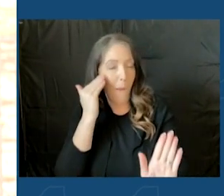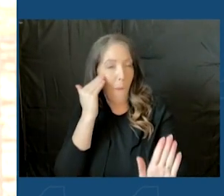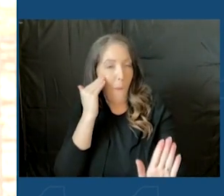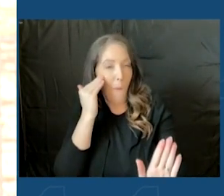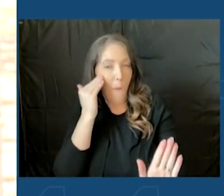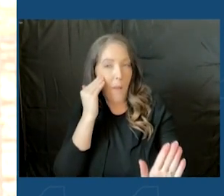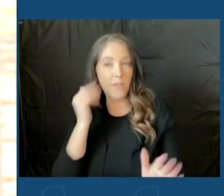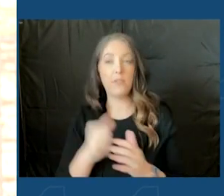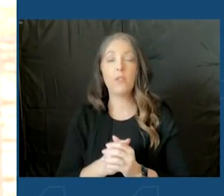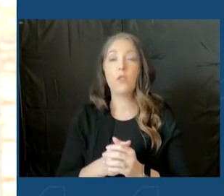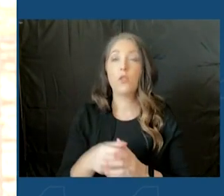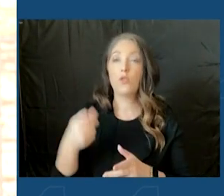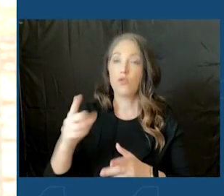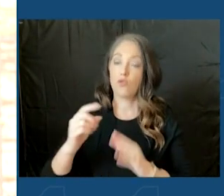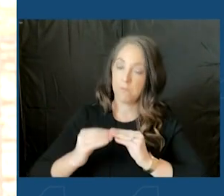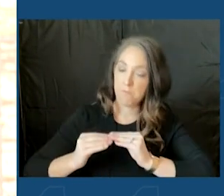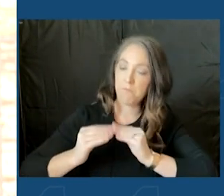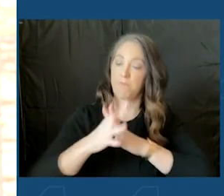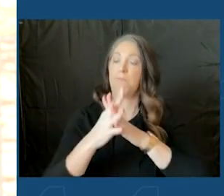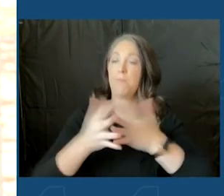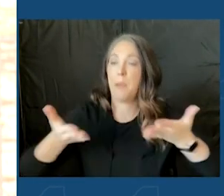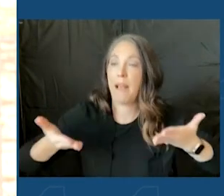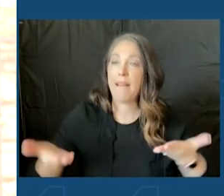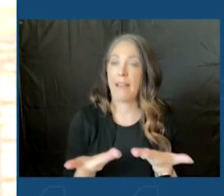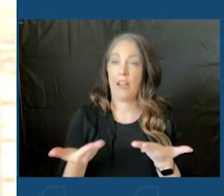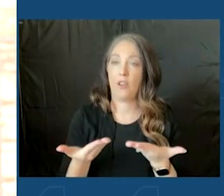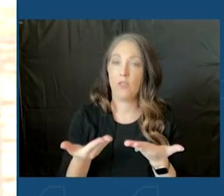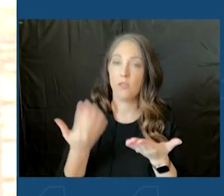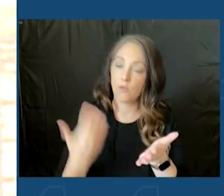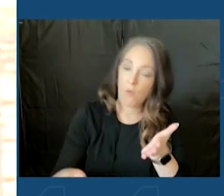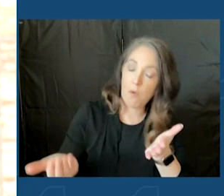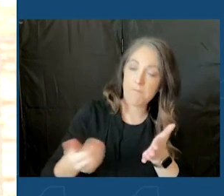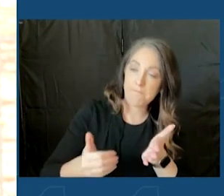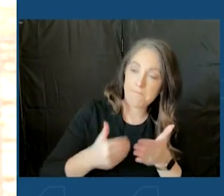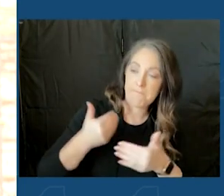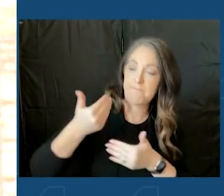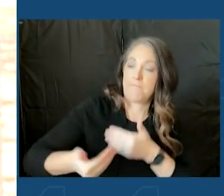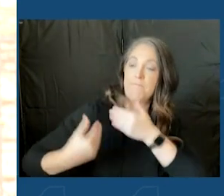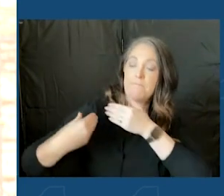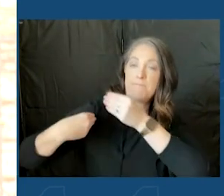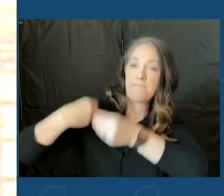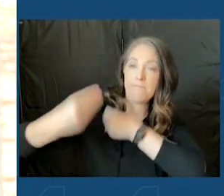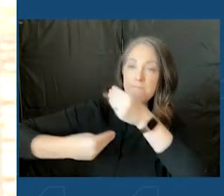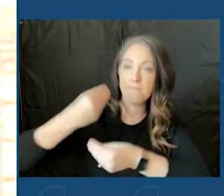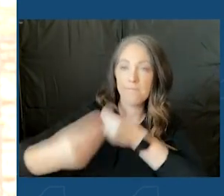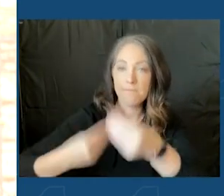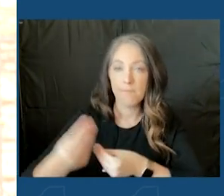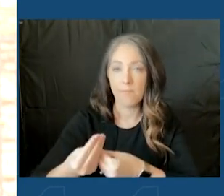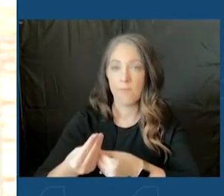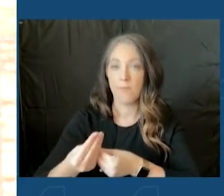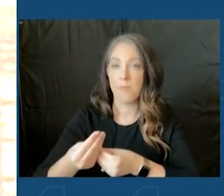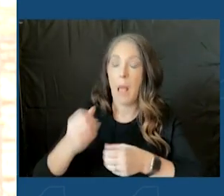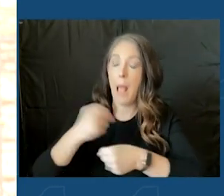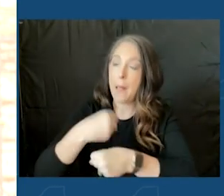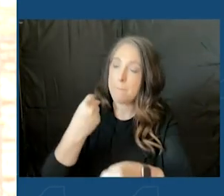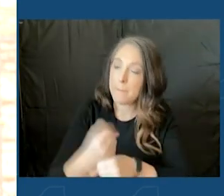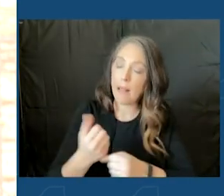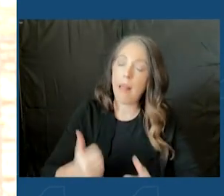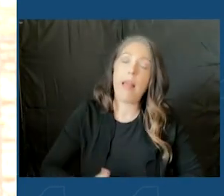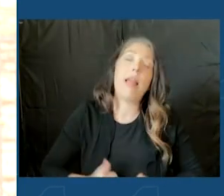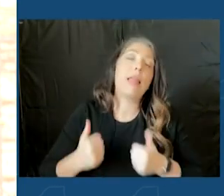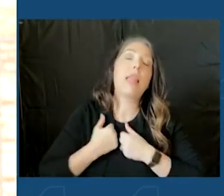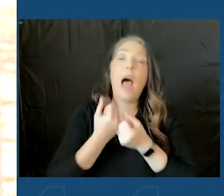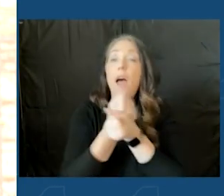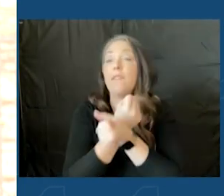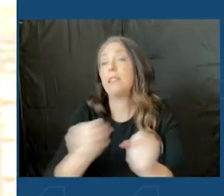planted the flag here again for another generation of creating life-saving medicines and medicines that are